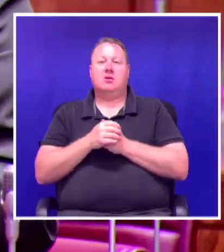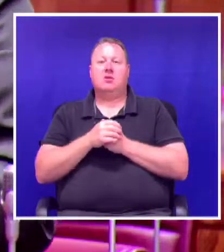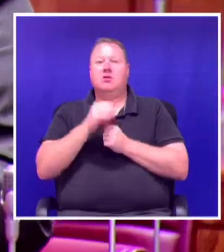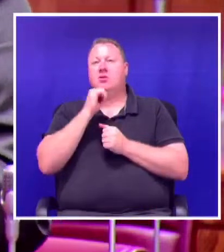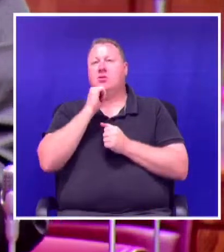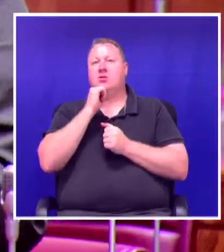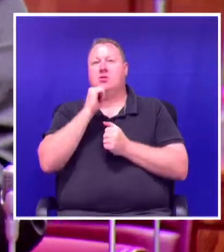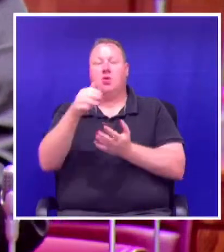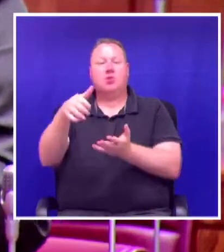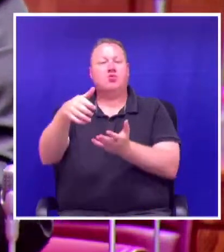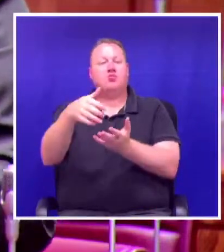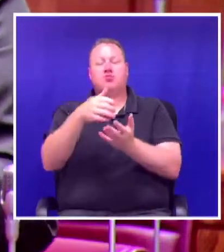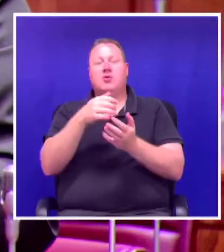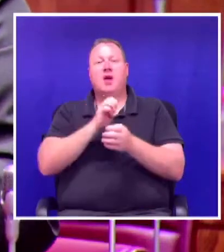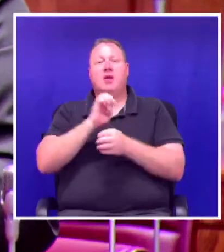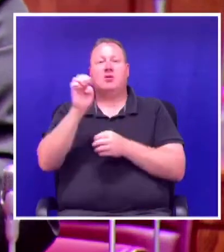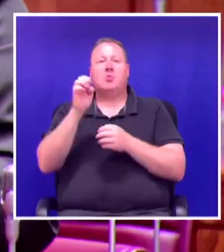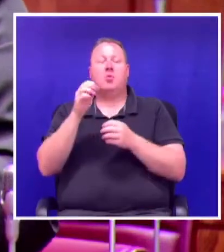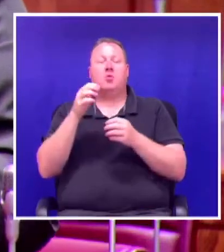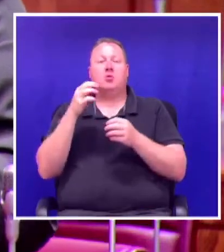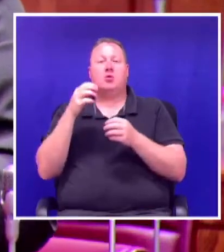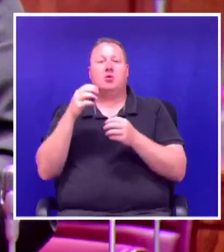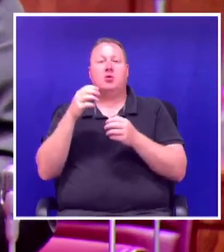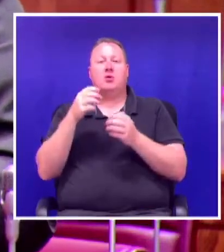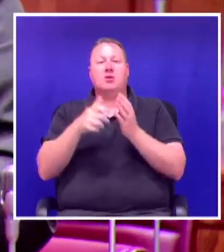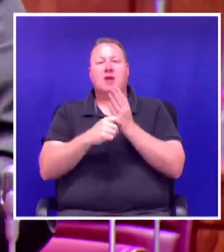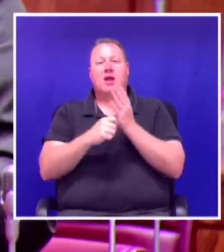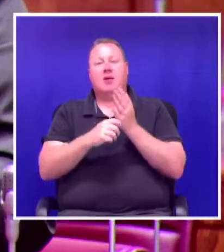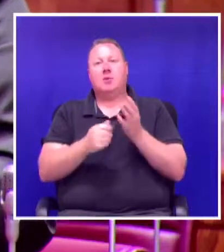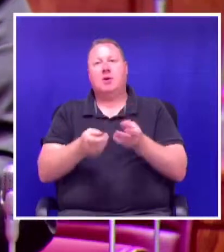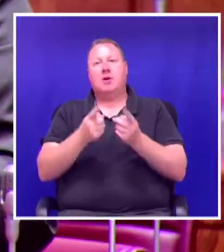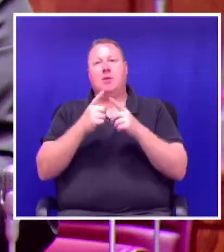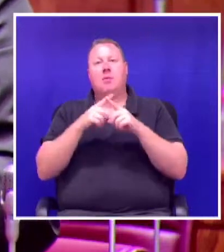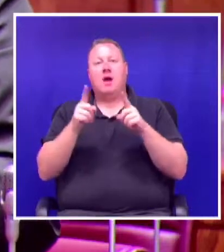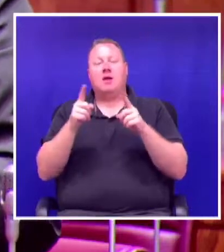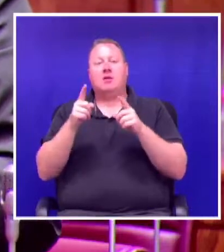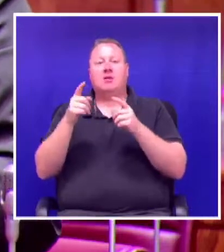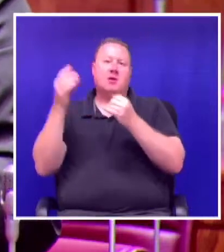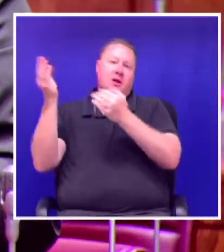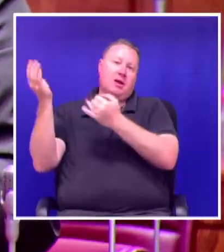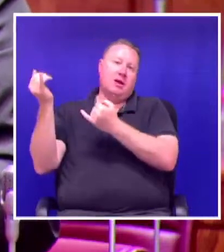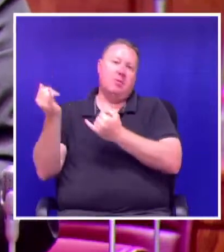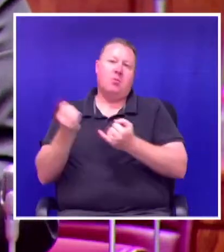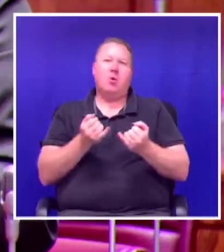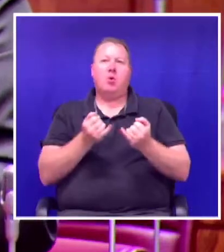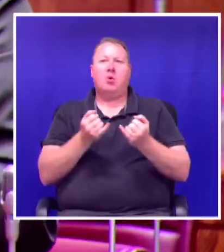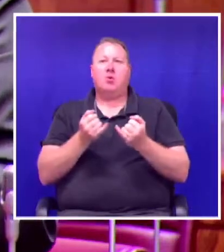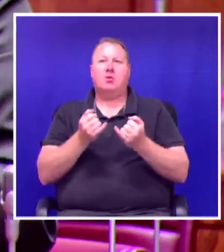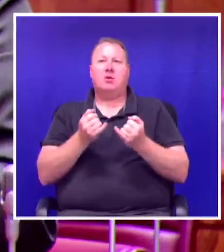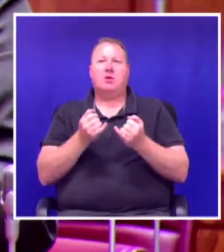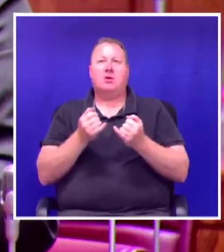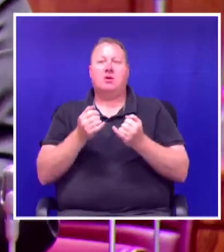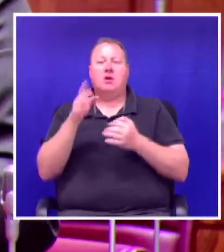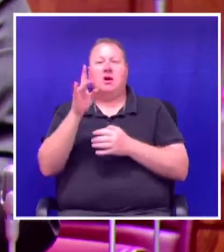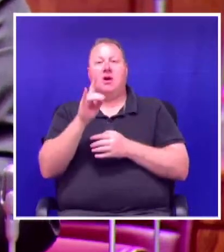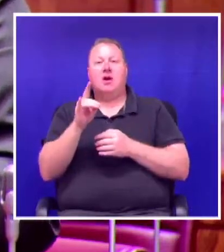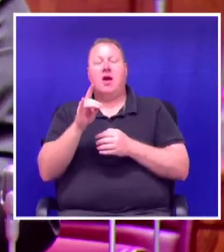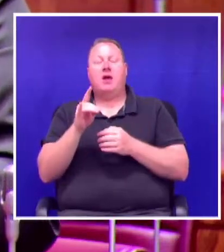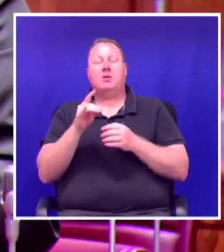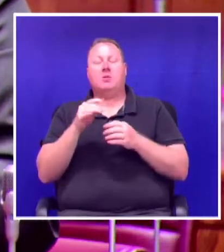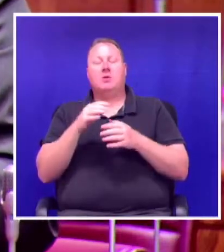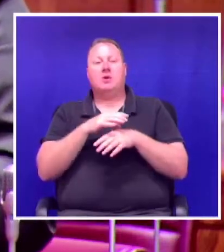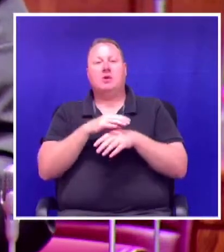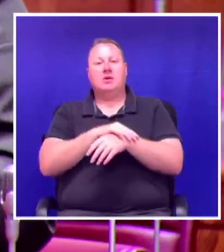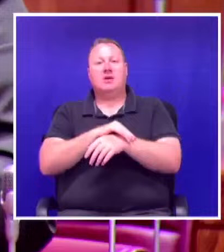earning export duties. But we then import our precious animal skins in the form of shoes